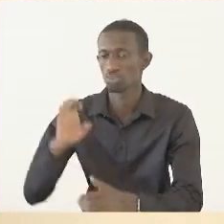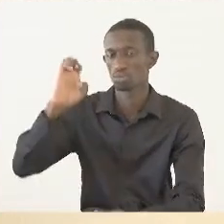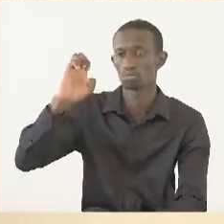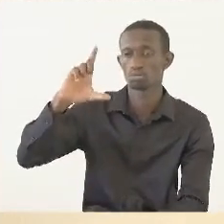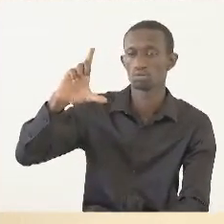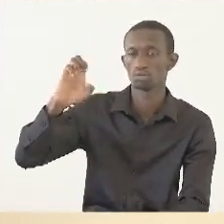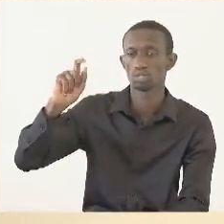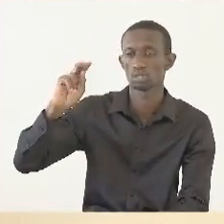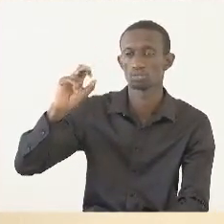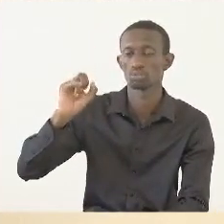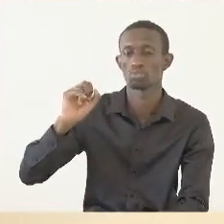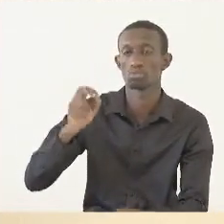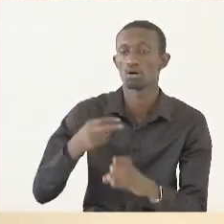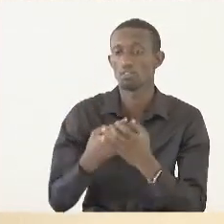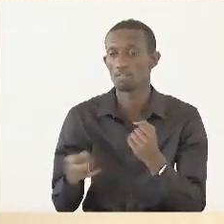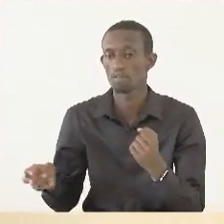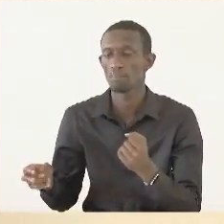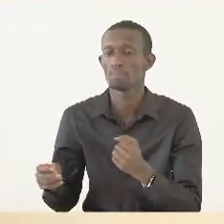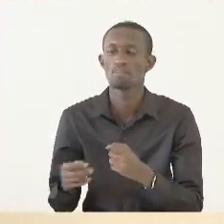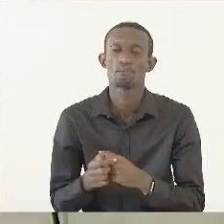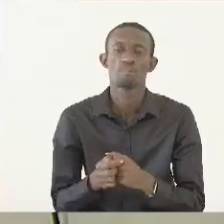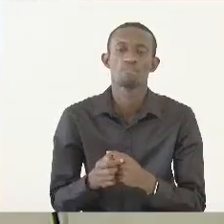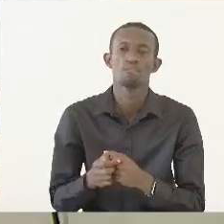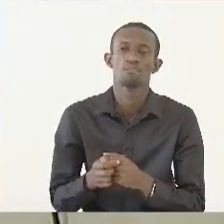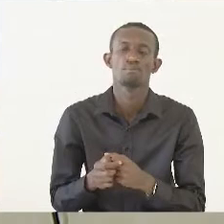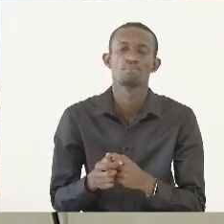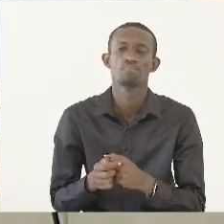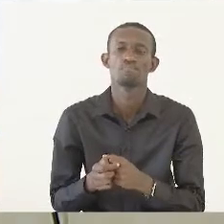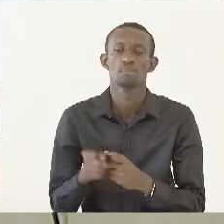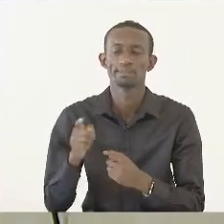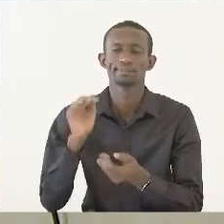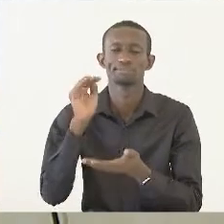removed away from the hydrogen, that increases the acidity.